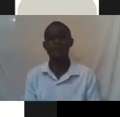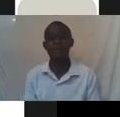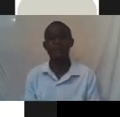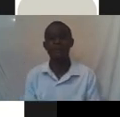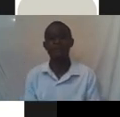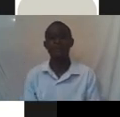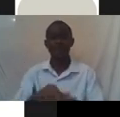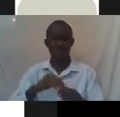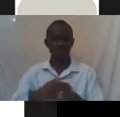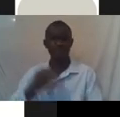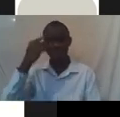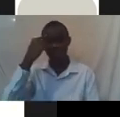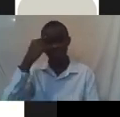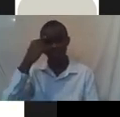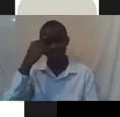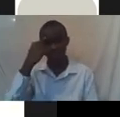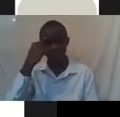In my view,